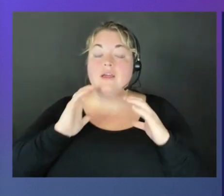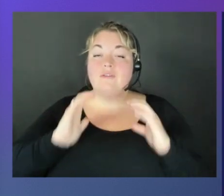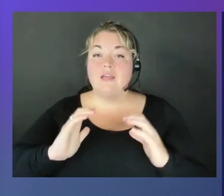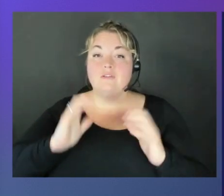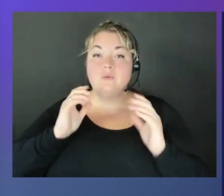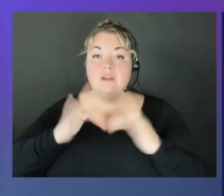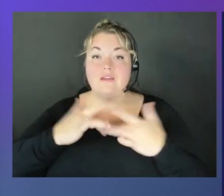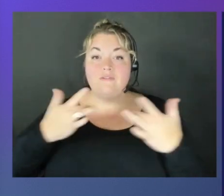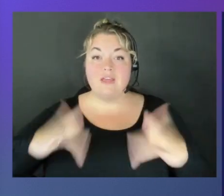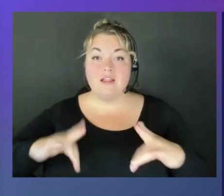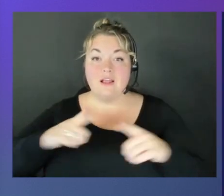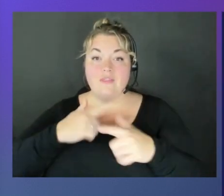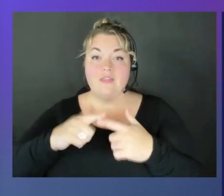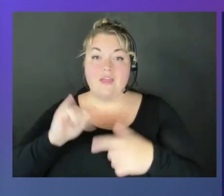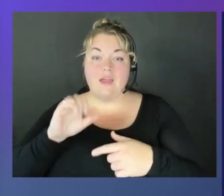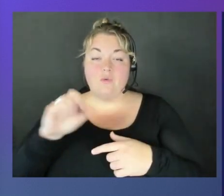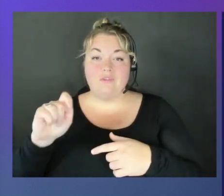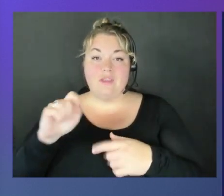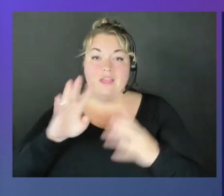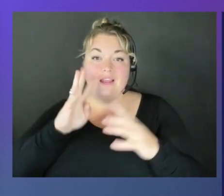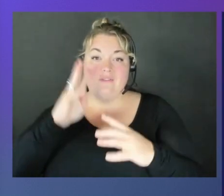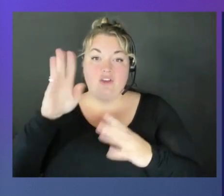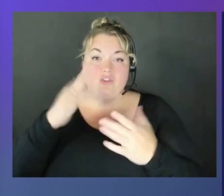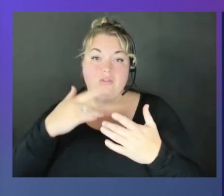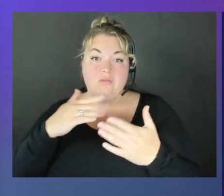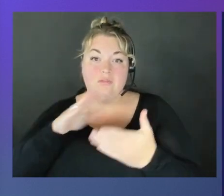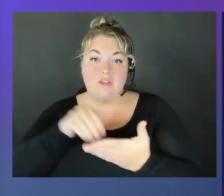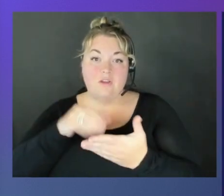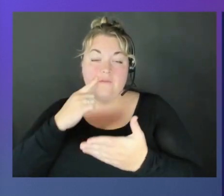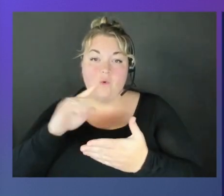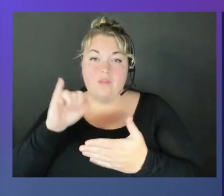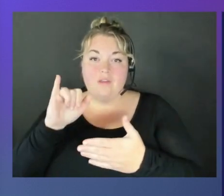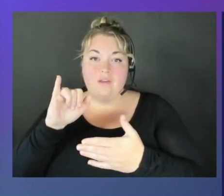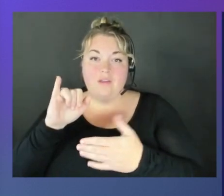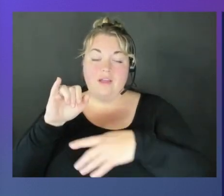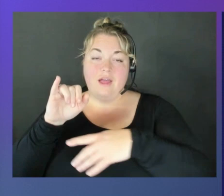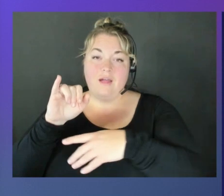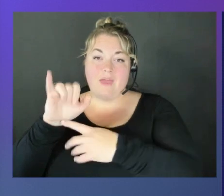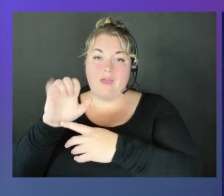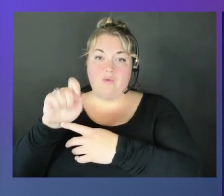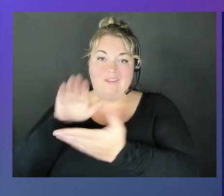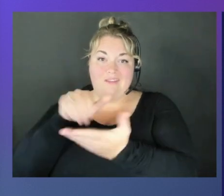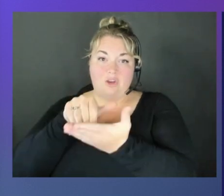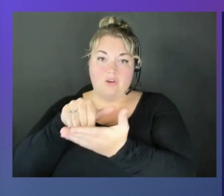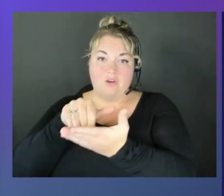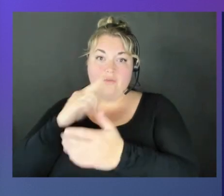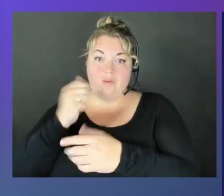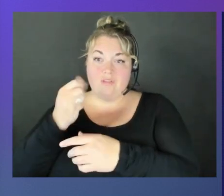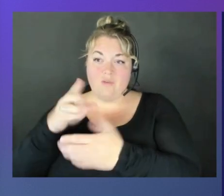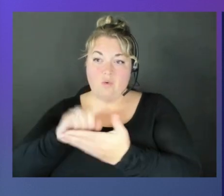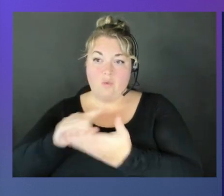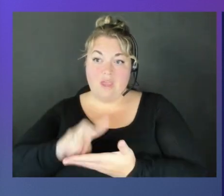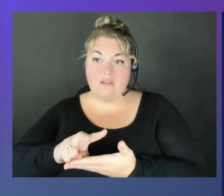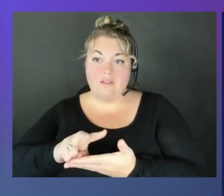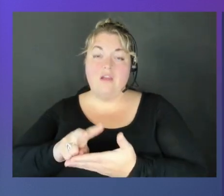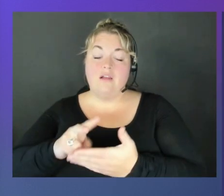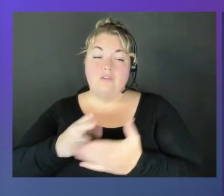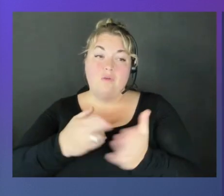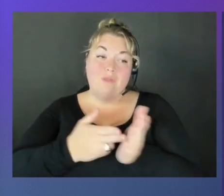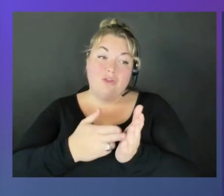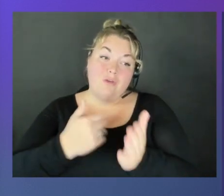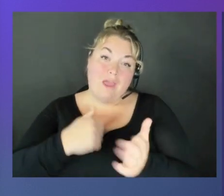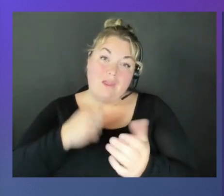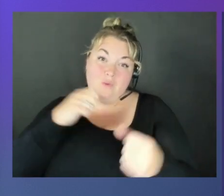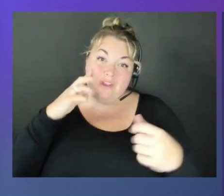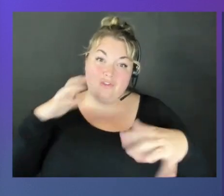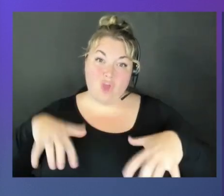IoT Innovation Center in Santa Clara, California for a number of weeks. And the idea is to iterate on this, make sure I don't get shocked, make sure there's no fire or anything like that.